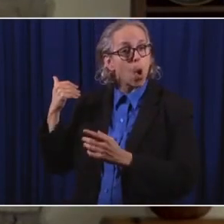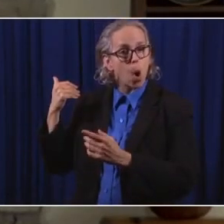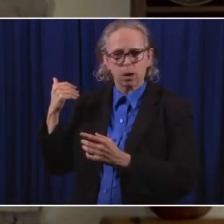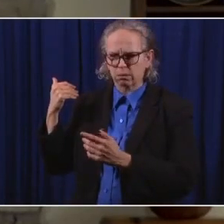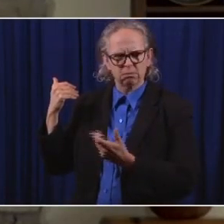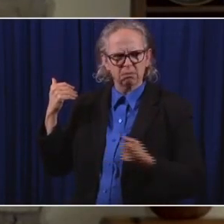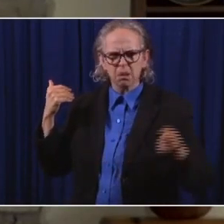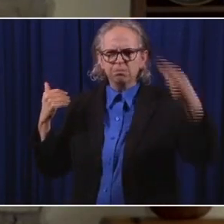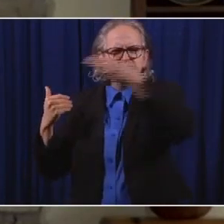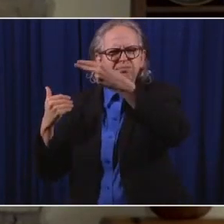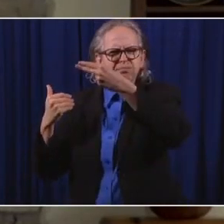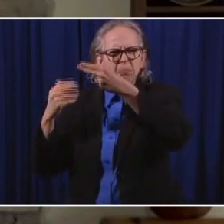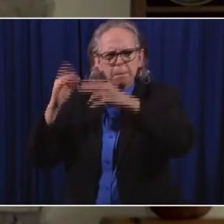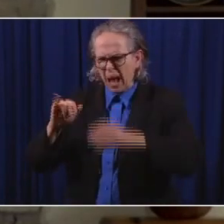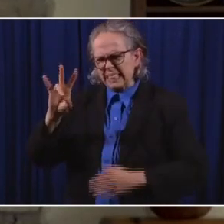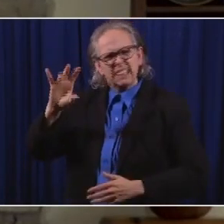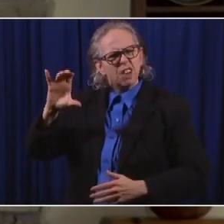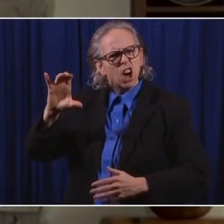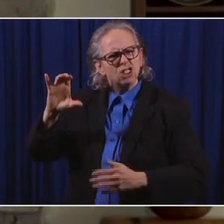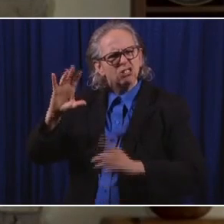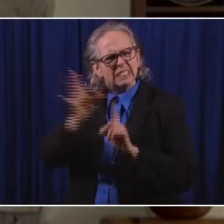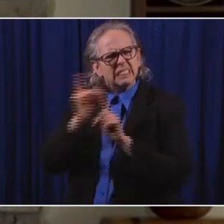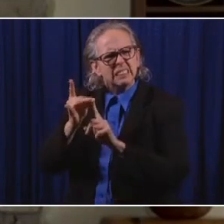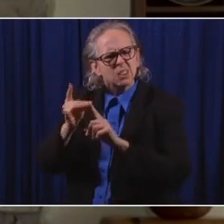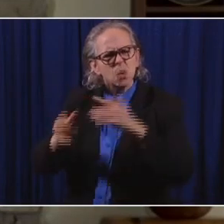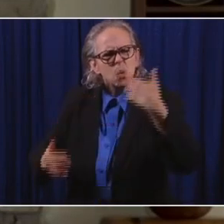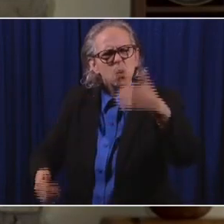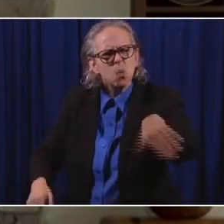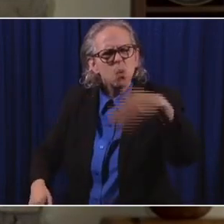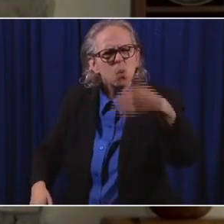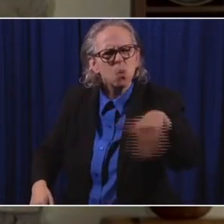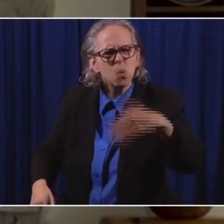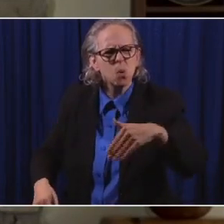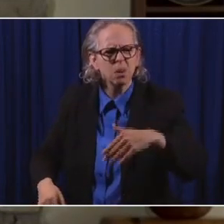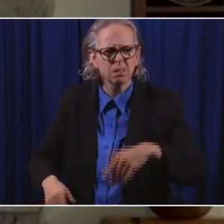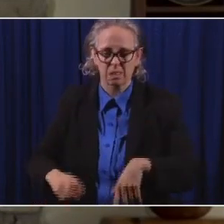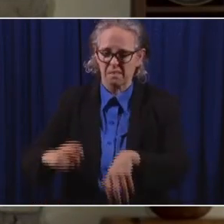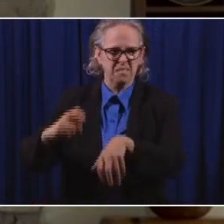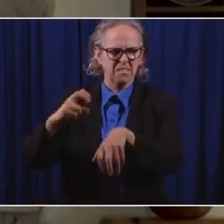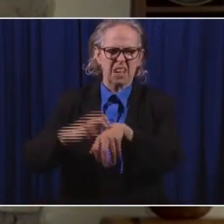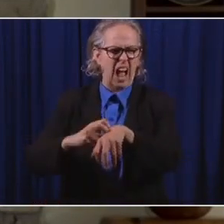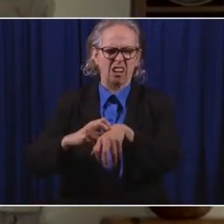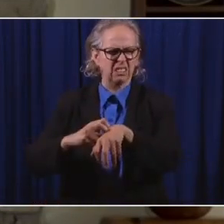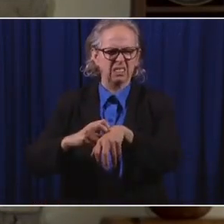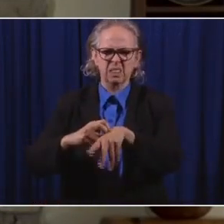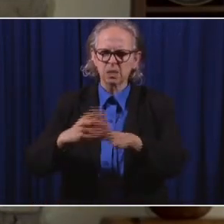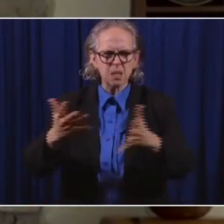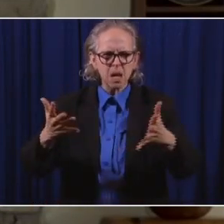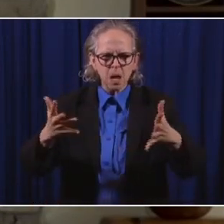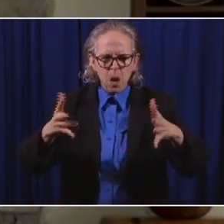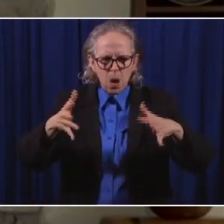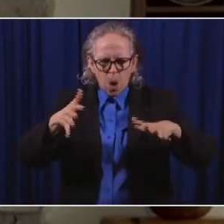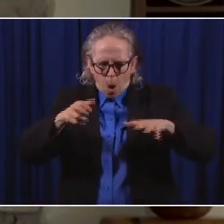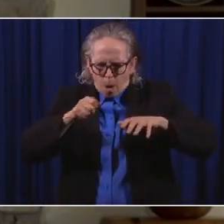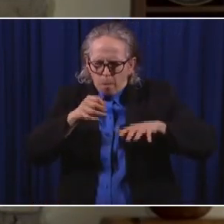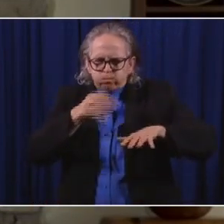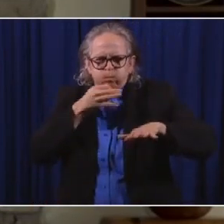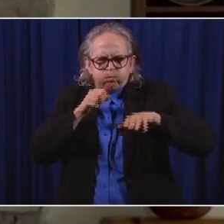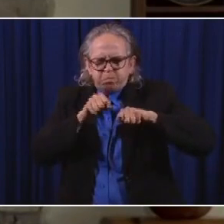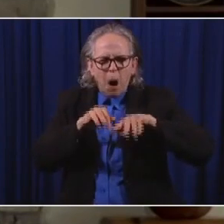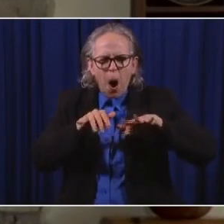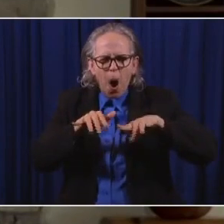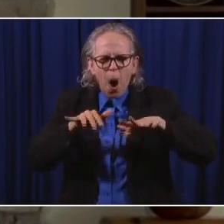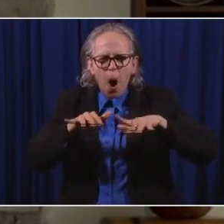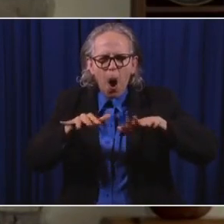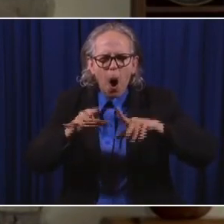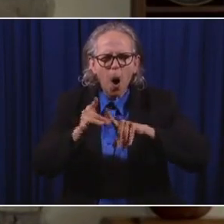The virus is raging throughout the state of Ohio. There's no place to hide. We now only